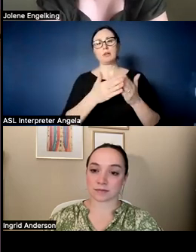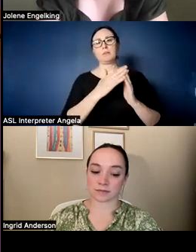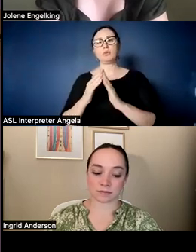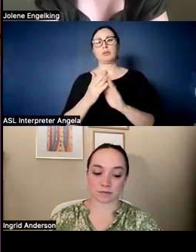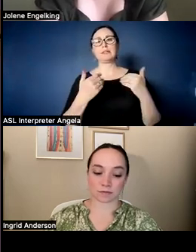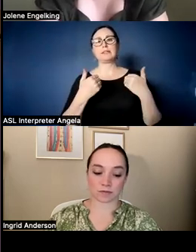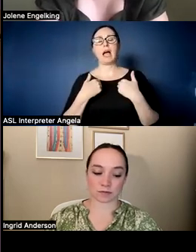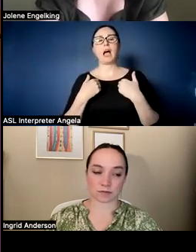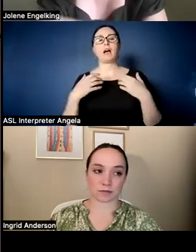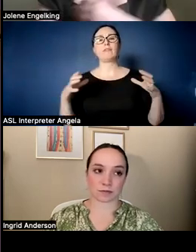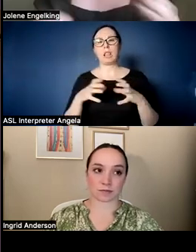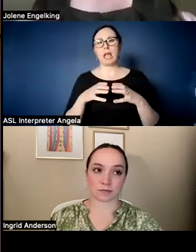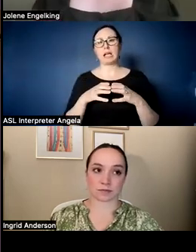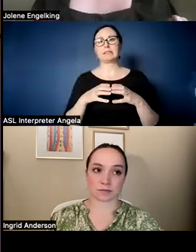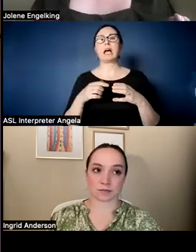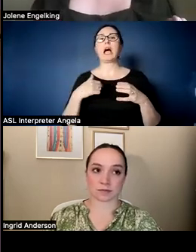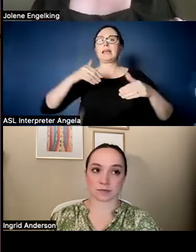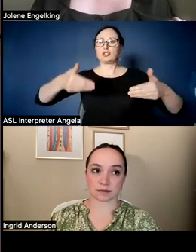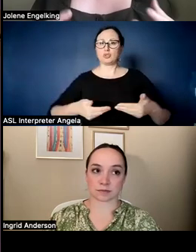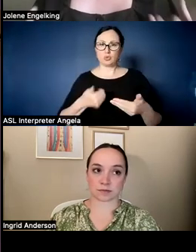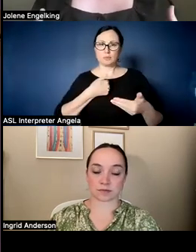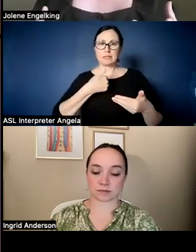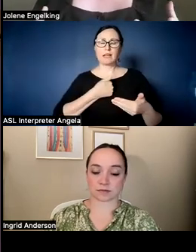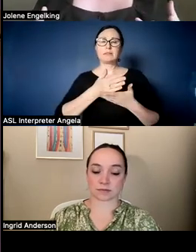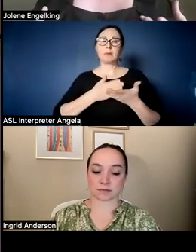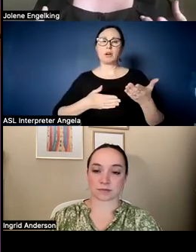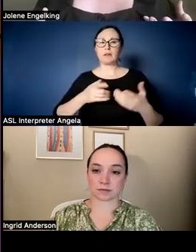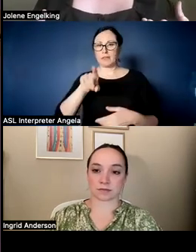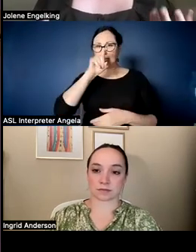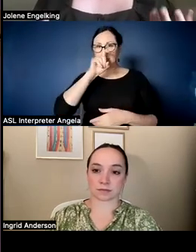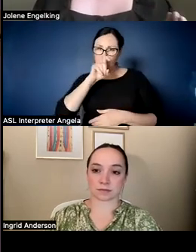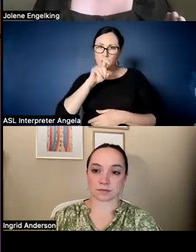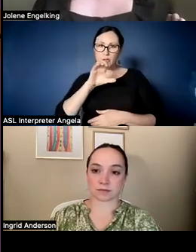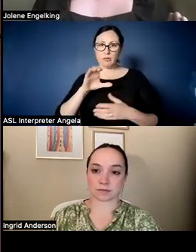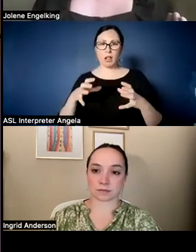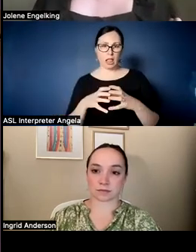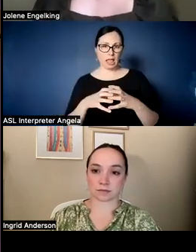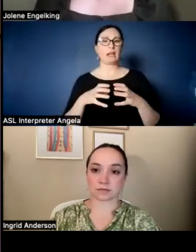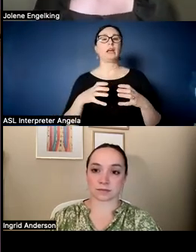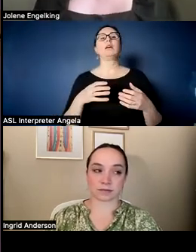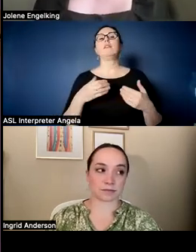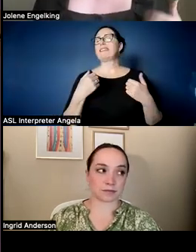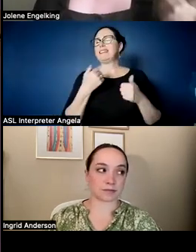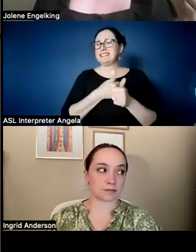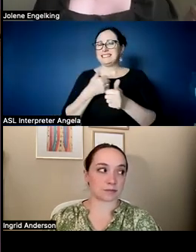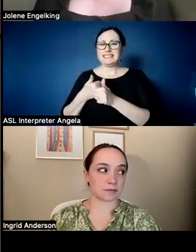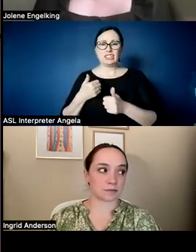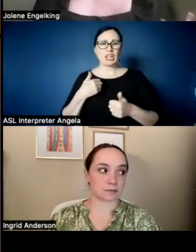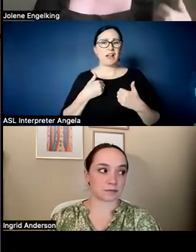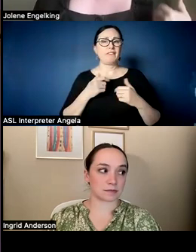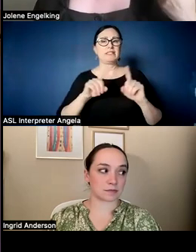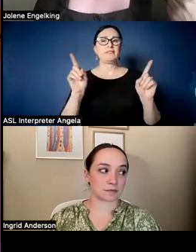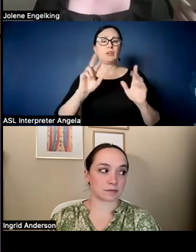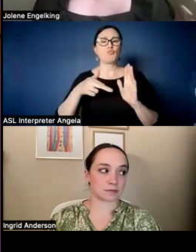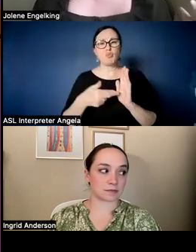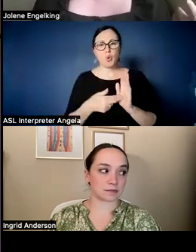as, being part of the Eagle clan. And each of the clans within some communities have different roles that they play, right? Some people are the protectors, some